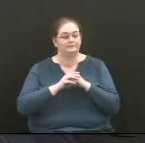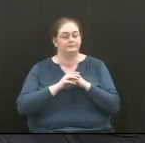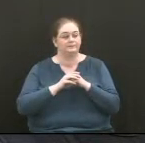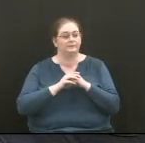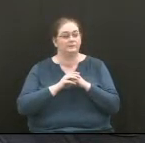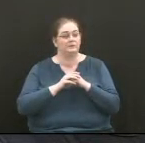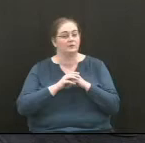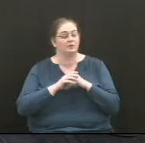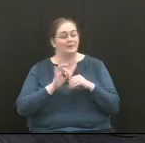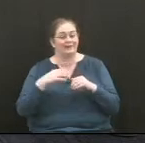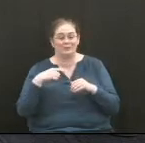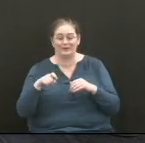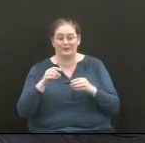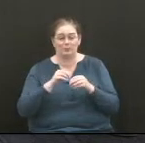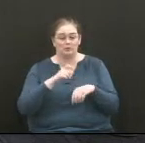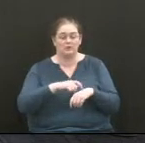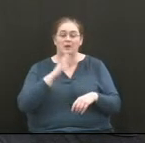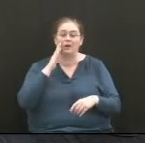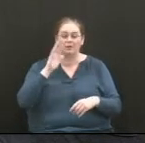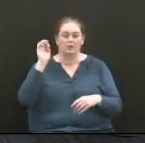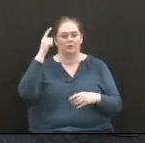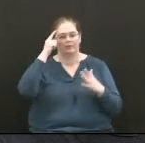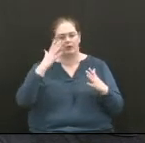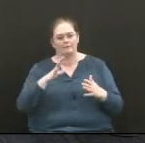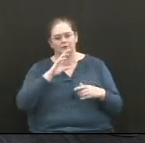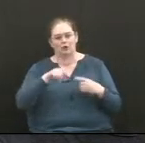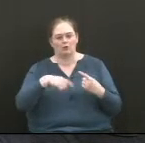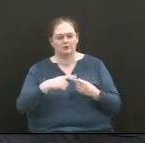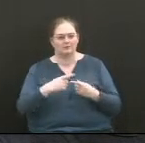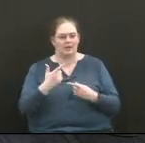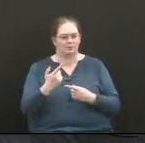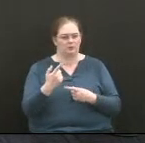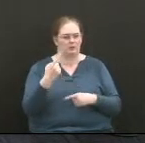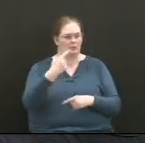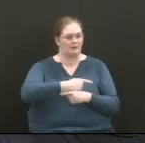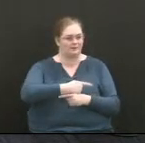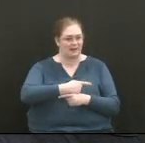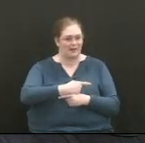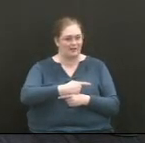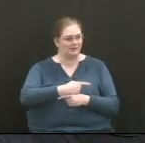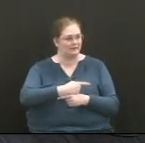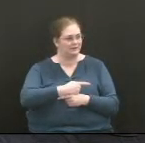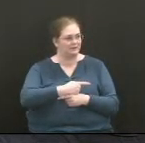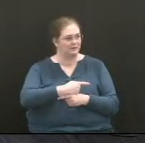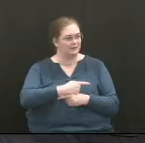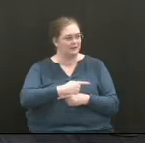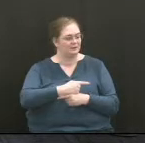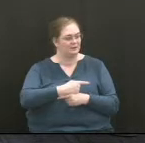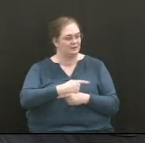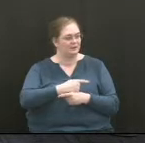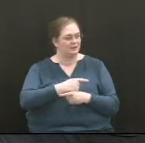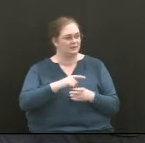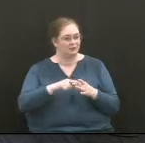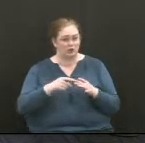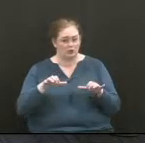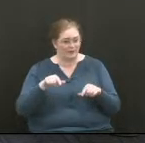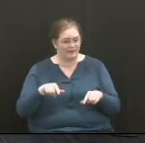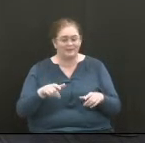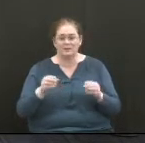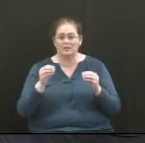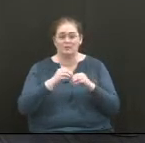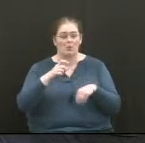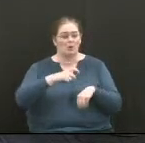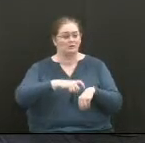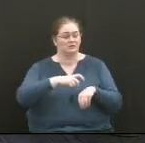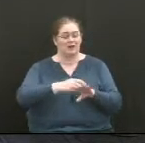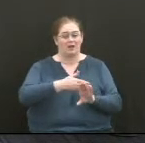need more time, I mean, I know the governor has talked about 21 days to start doing this. I mean, the more time we had, the